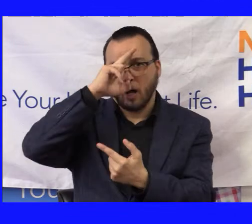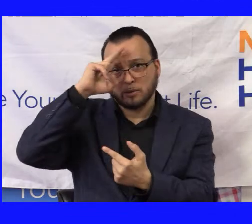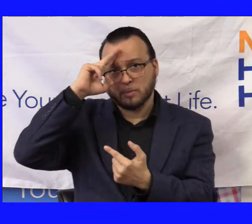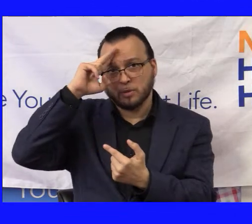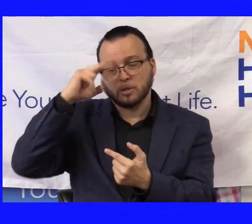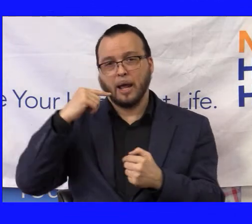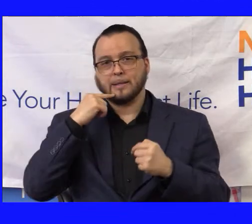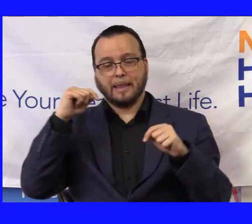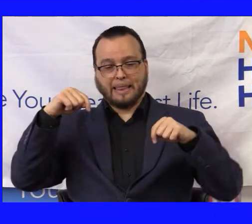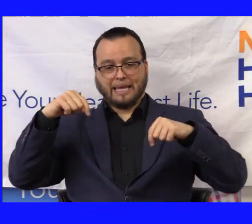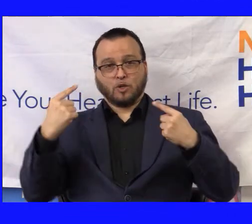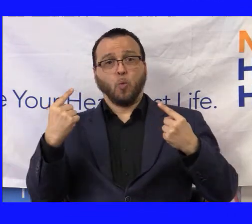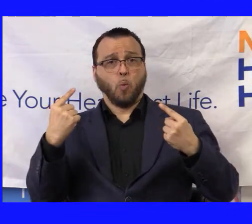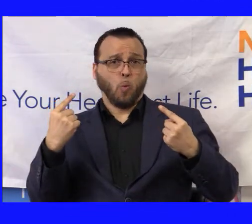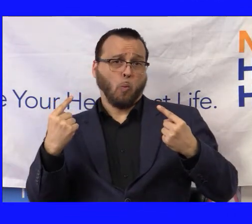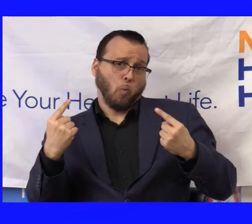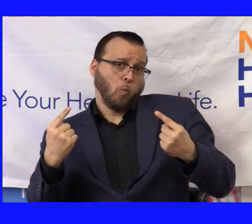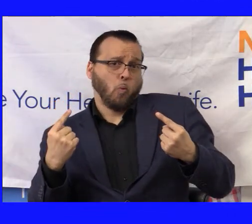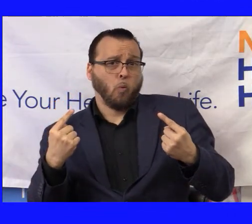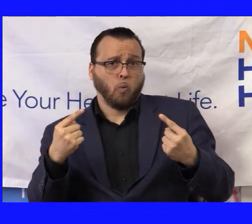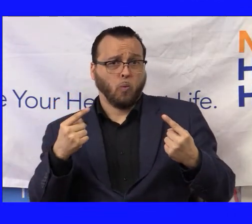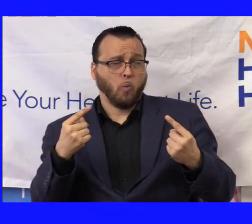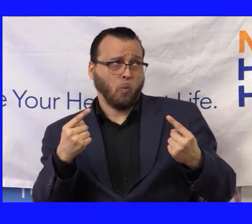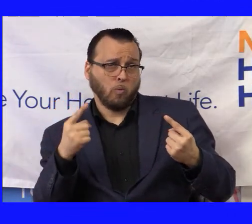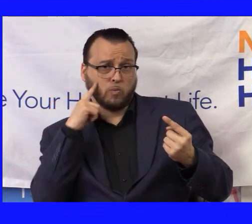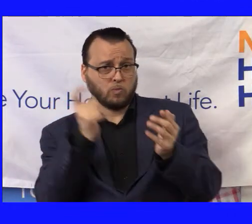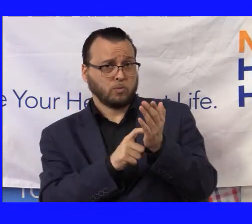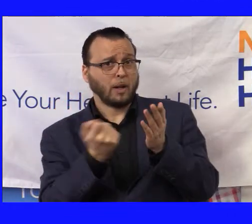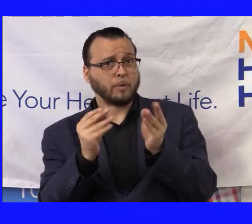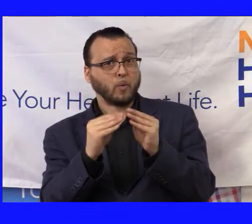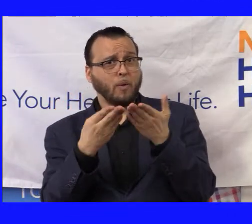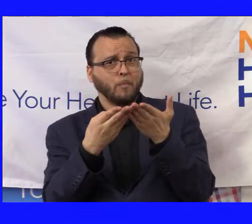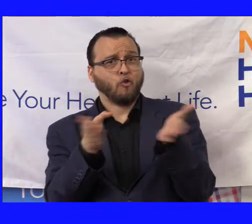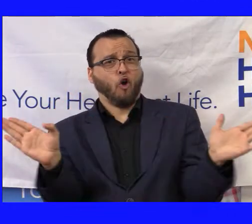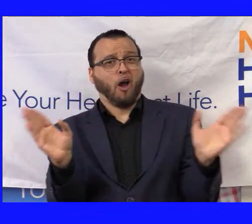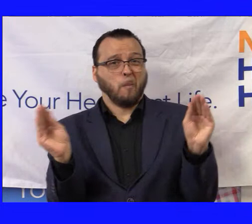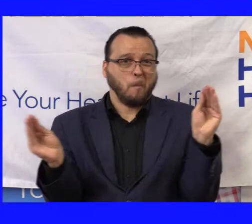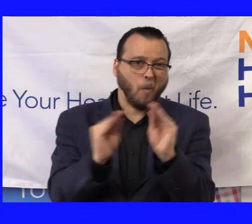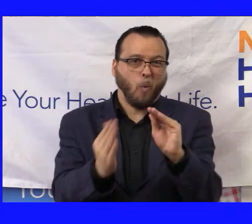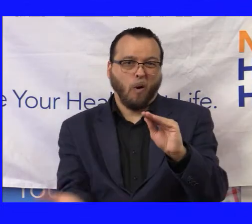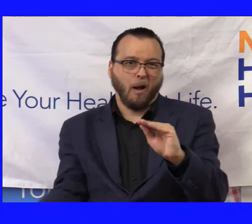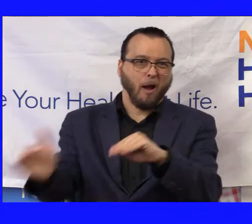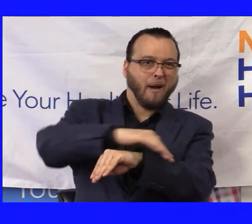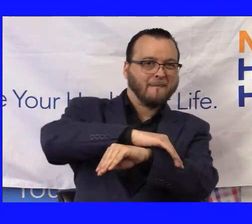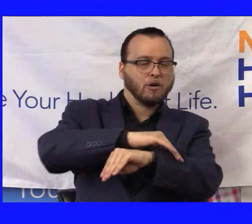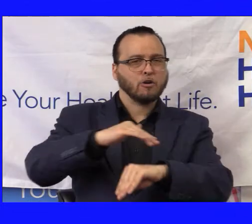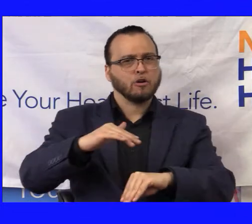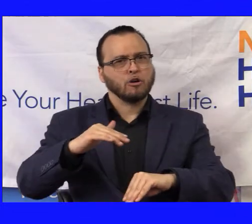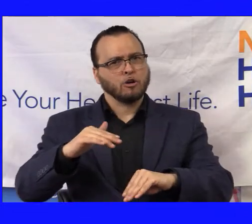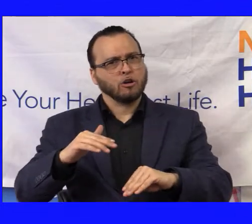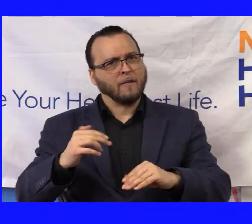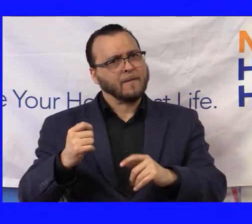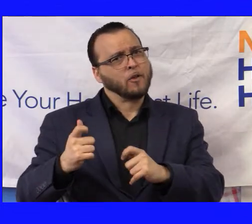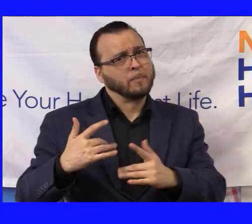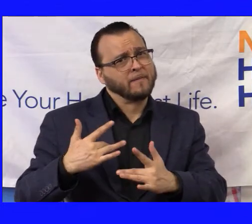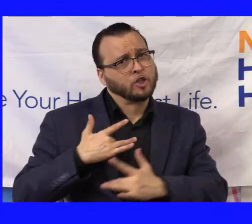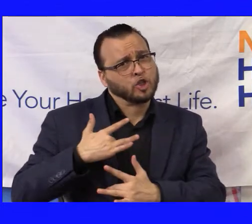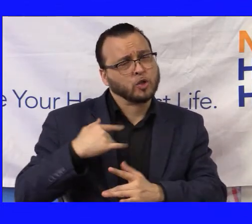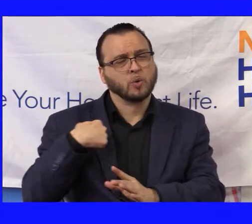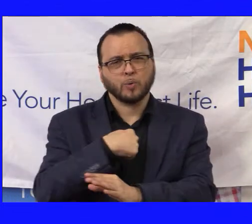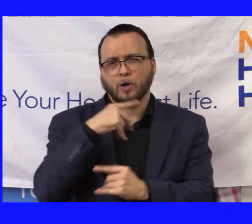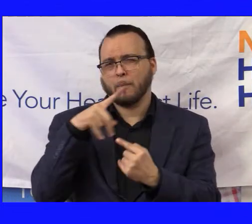as you saw, was a little bit broader, a little bit comprehensive, and there is a little bit of a concern, and we'll talk about this in a